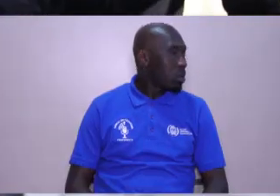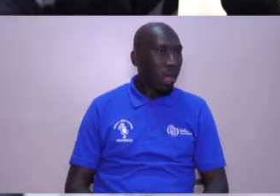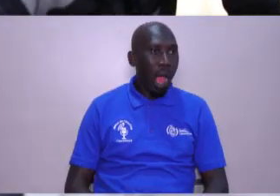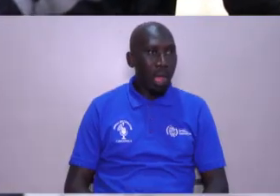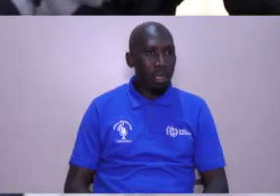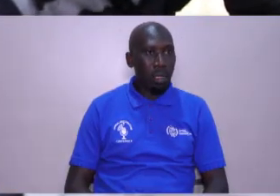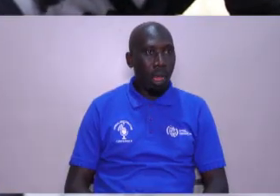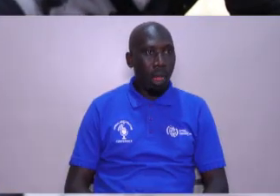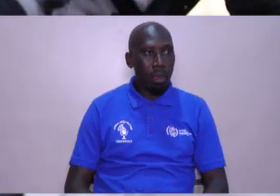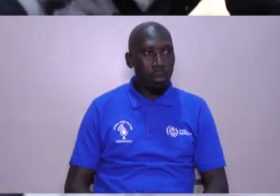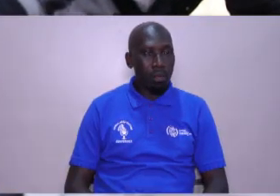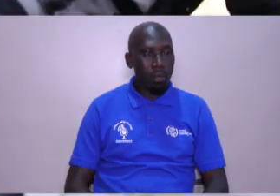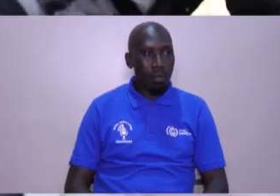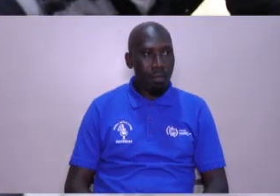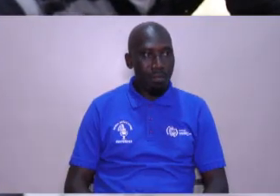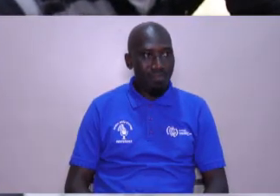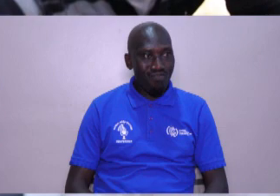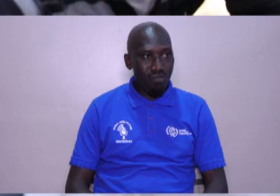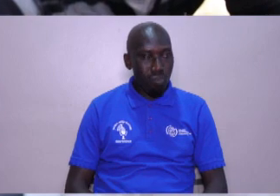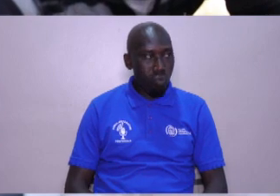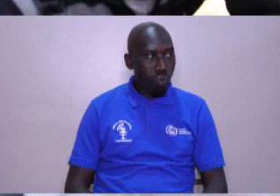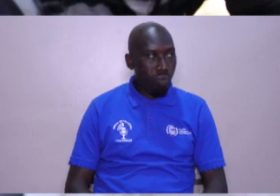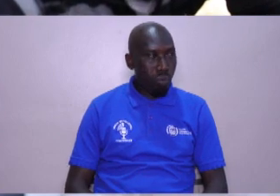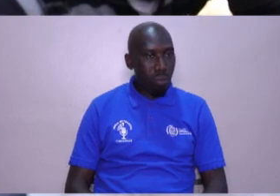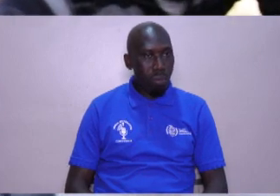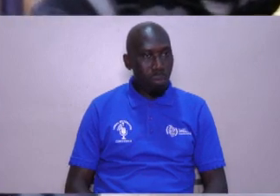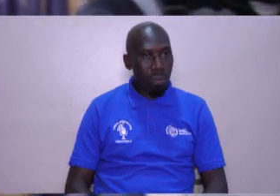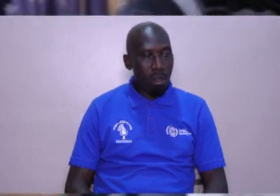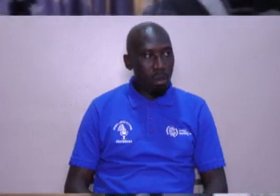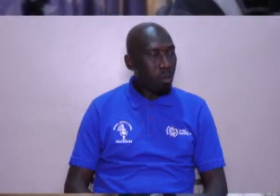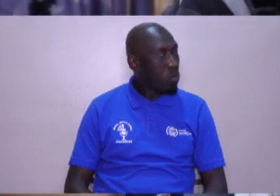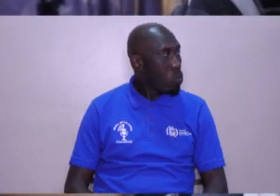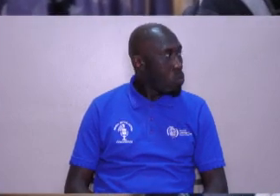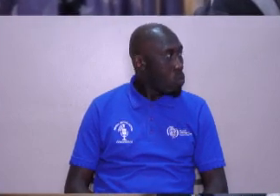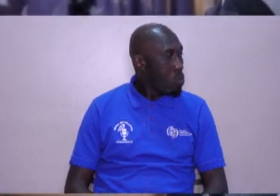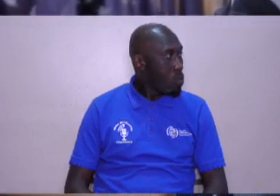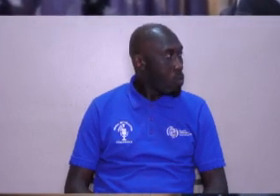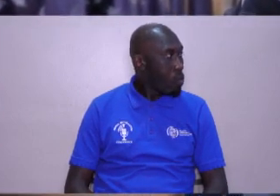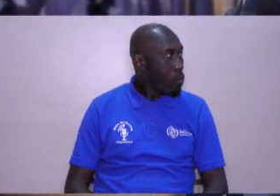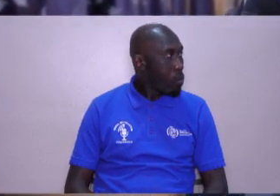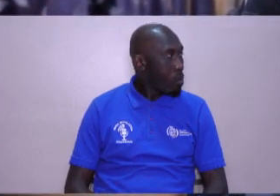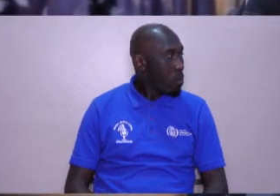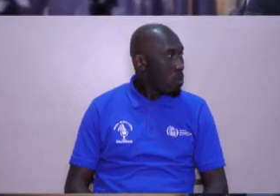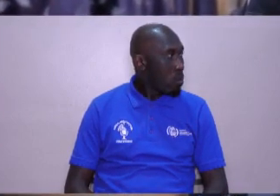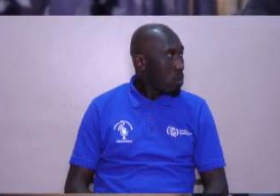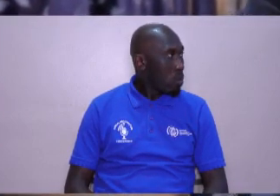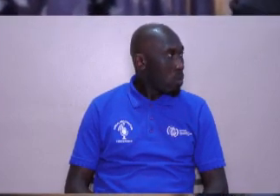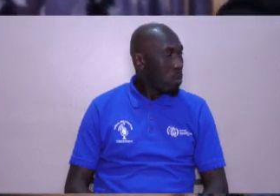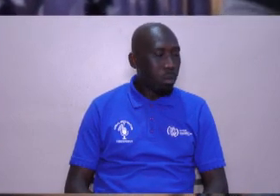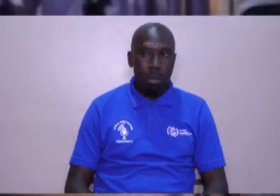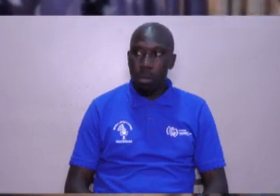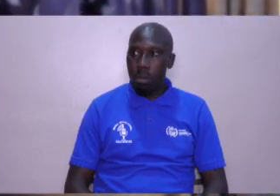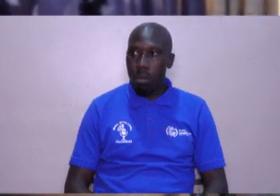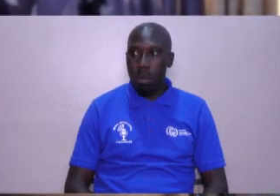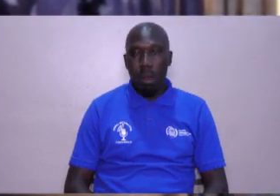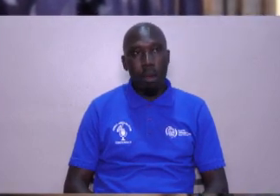So up there you have the menu, which is like the whole, almost like table of contents. There's